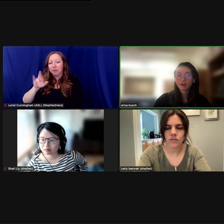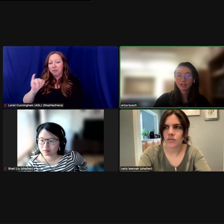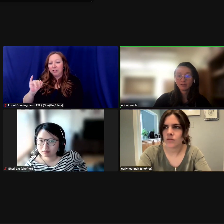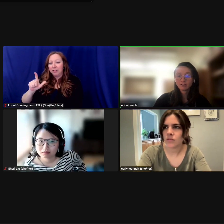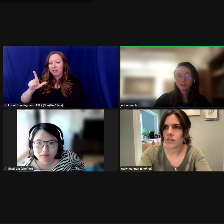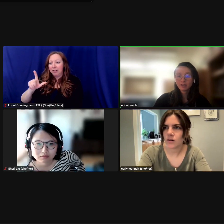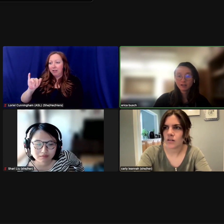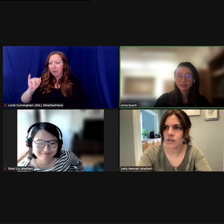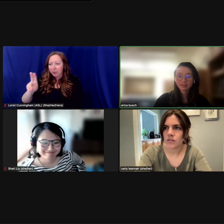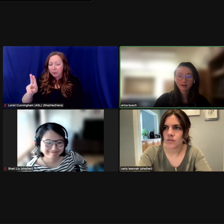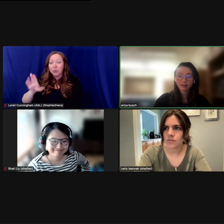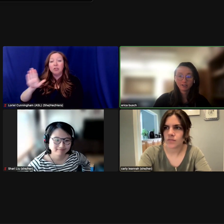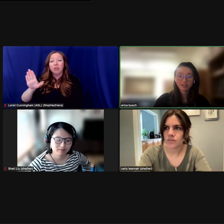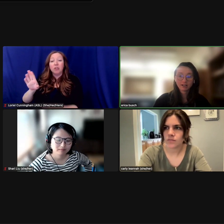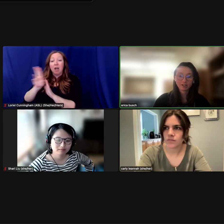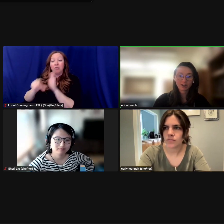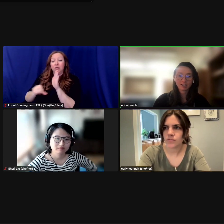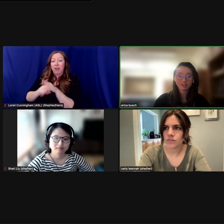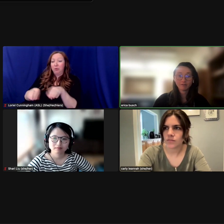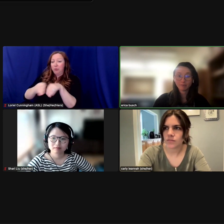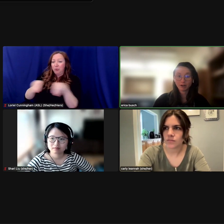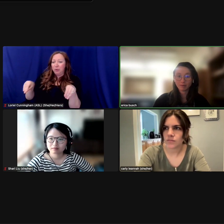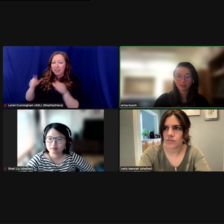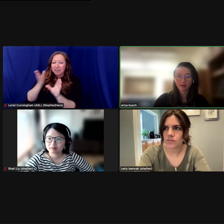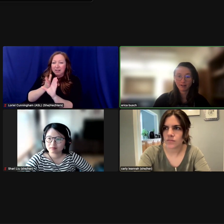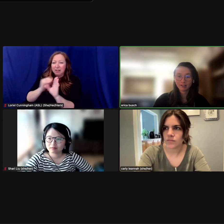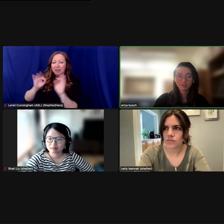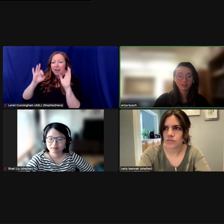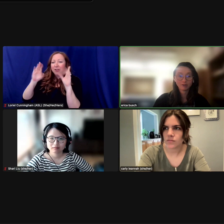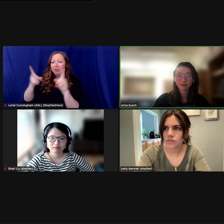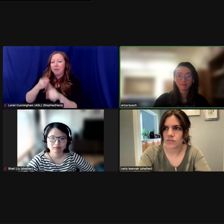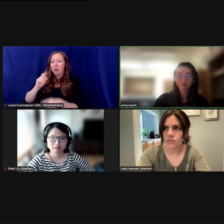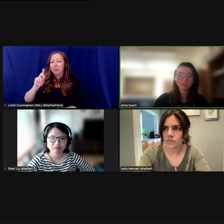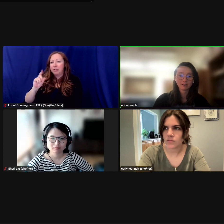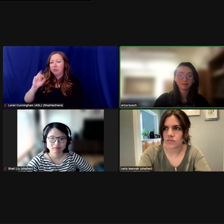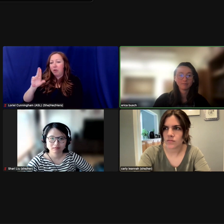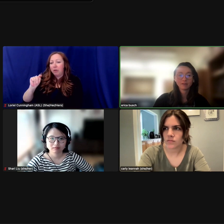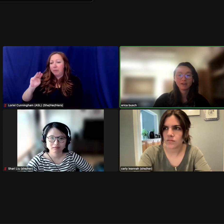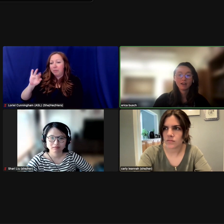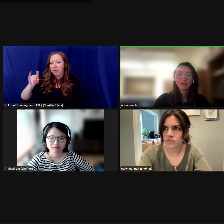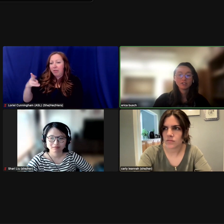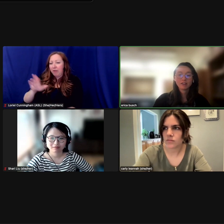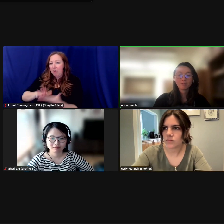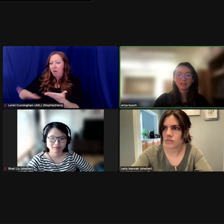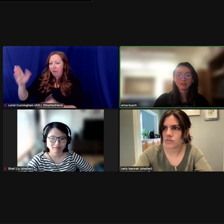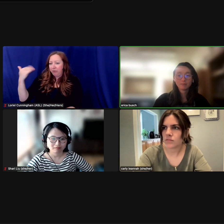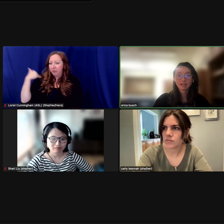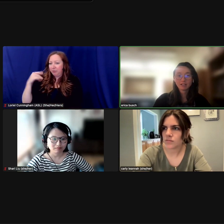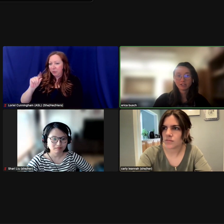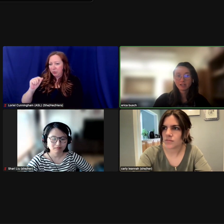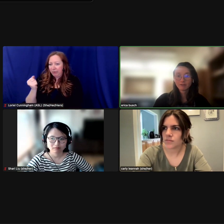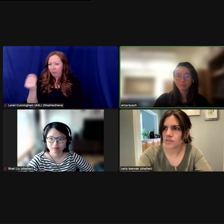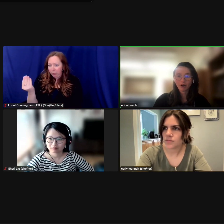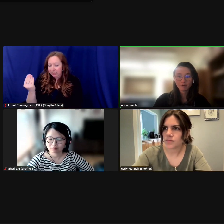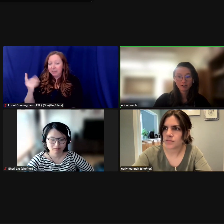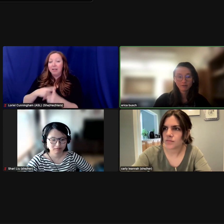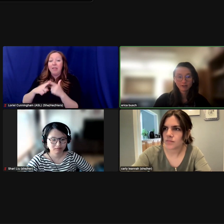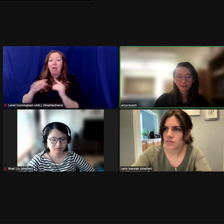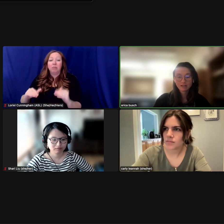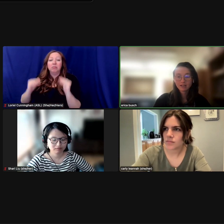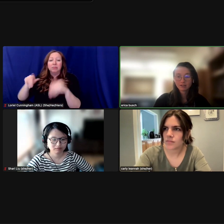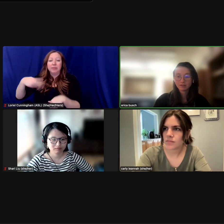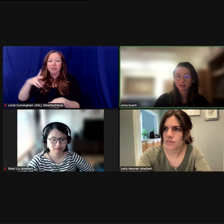her undergraduate degree in psychology and education from Dartmouth College in 2014. She then obtained her PhD from